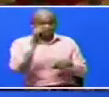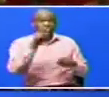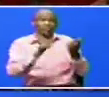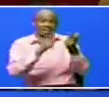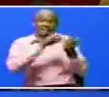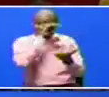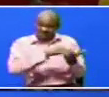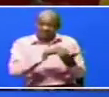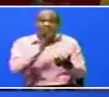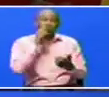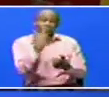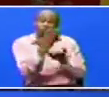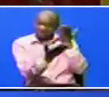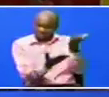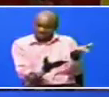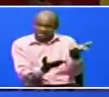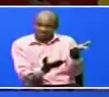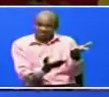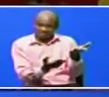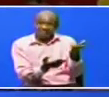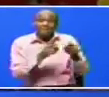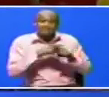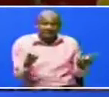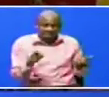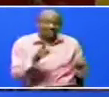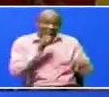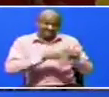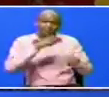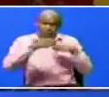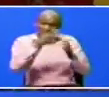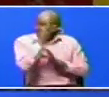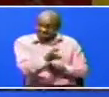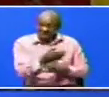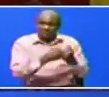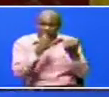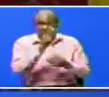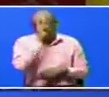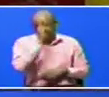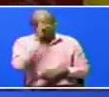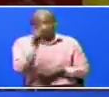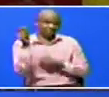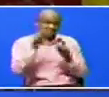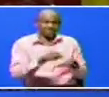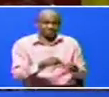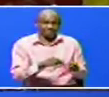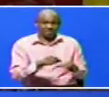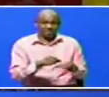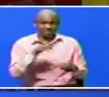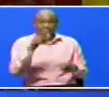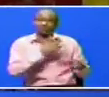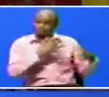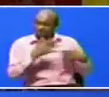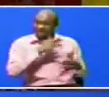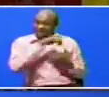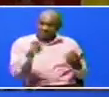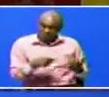center, they found the documents. But in the process, of course, the police had to raise concern about